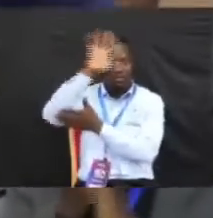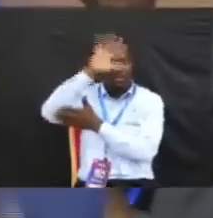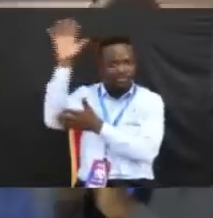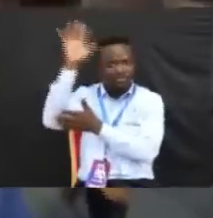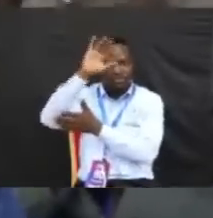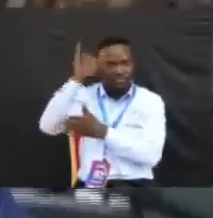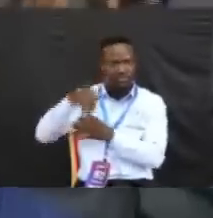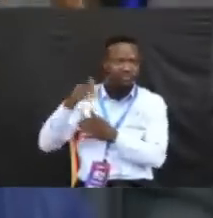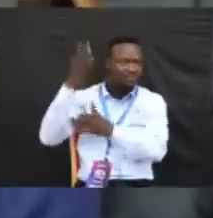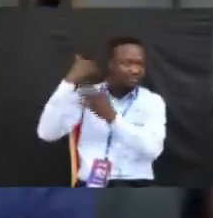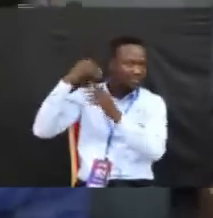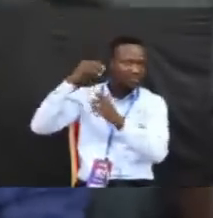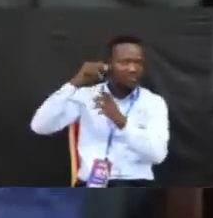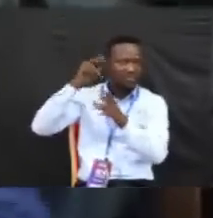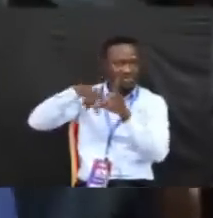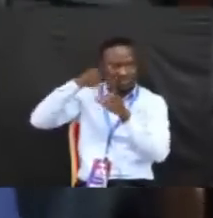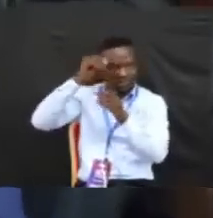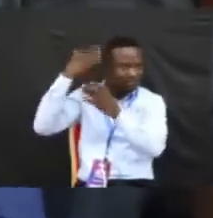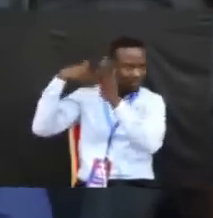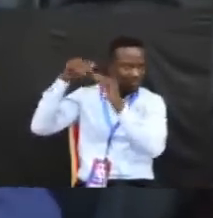Thank you. You are welcome.